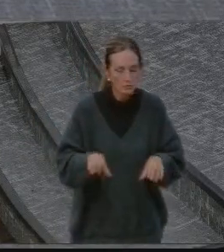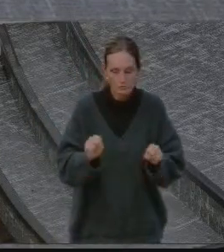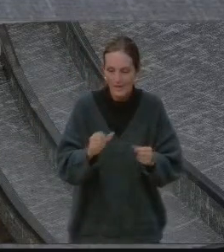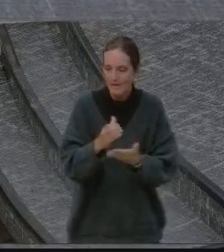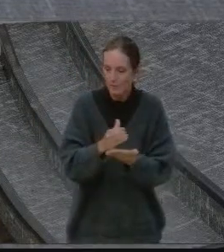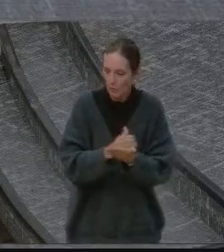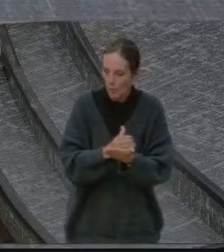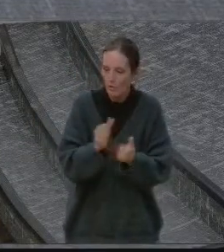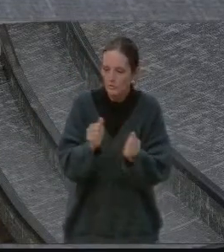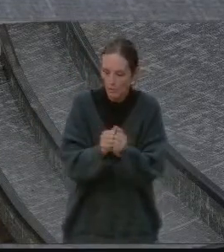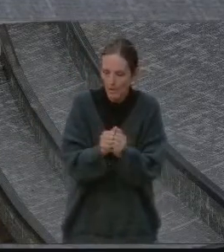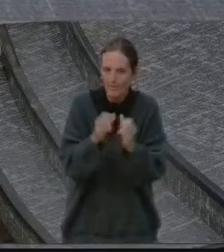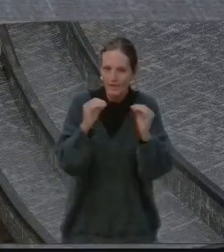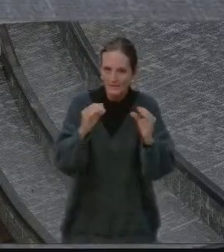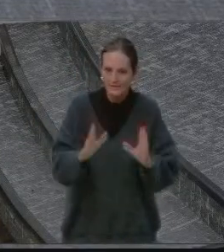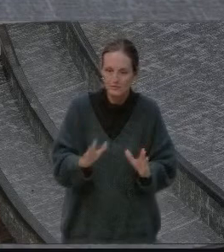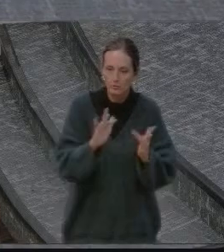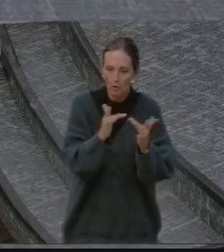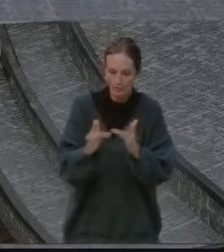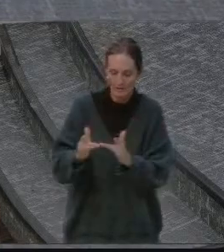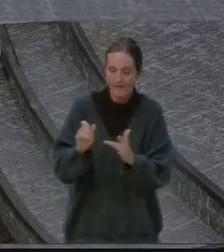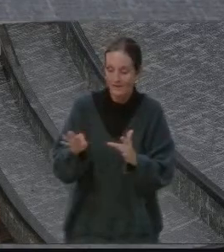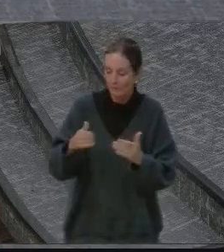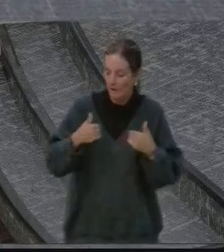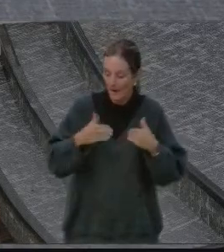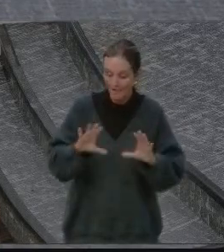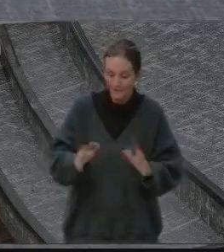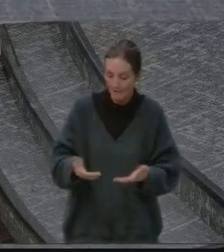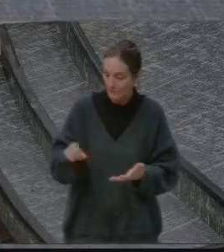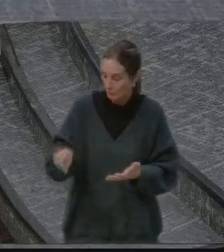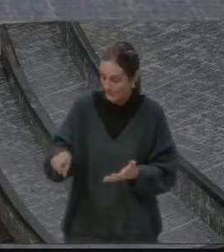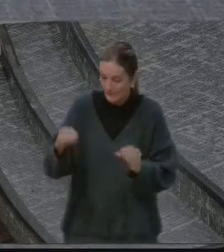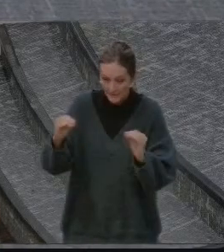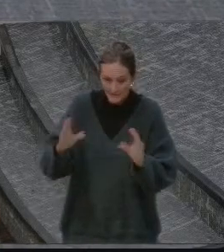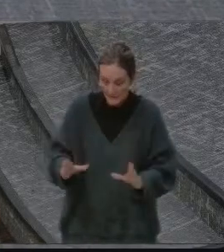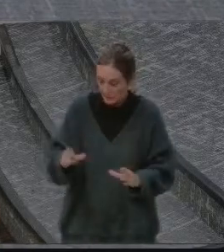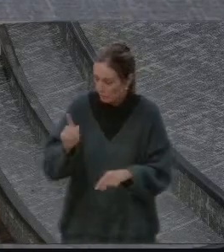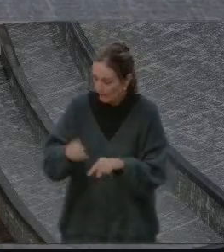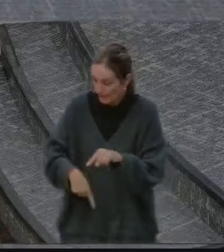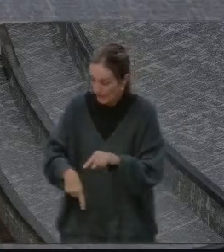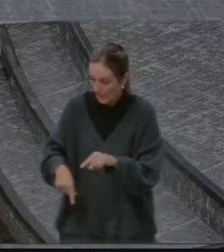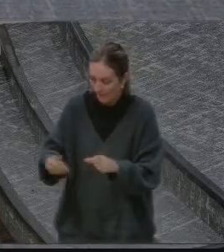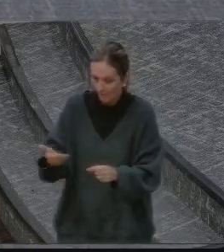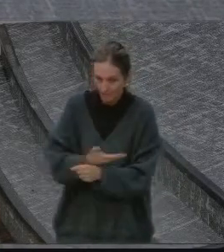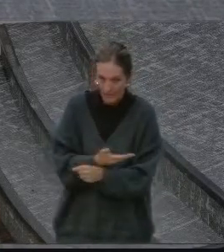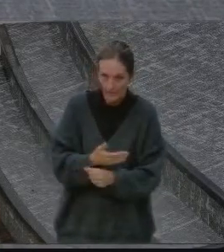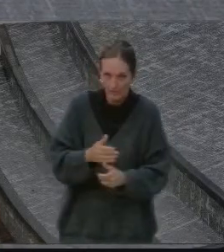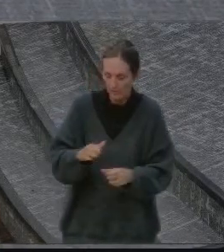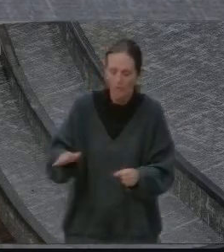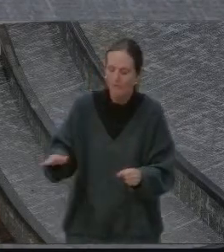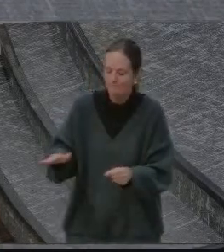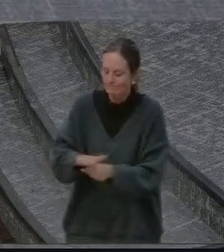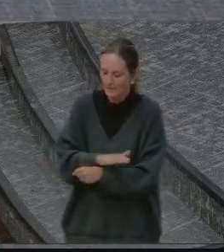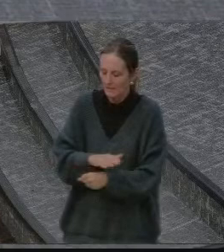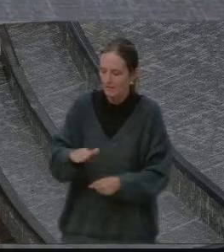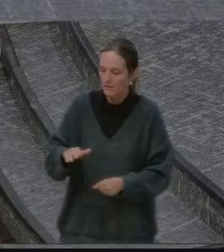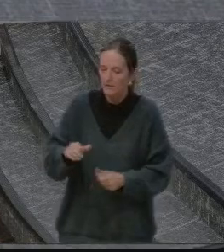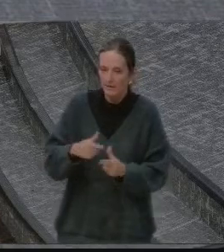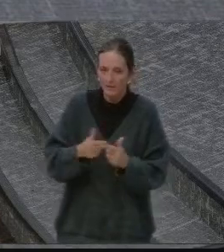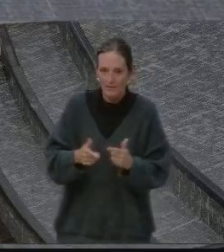when we have classes like that, that we need an instructor for and have not been able to fill, Elevate will help to